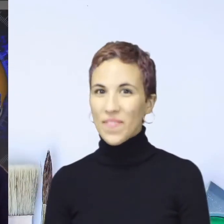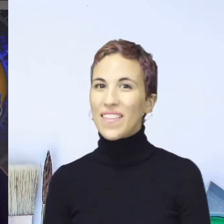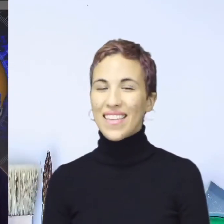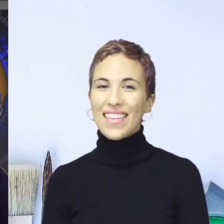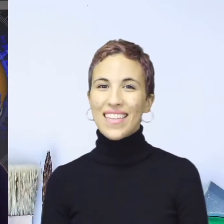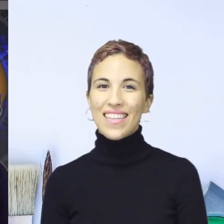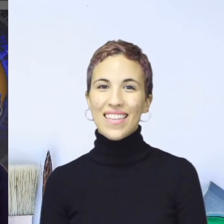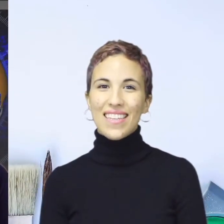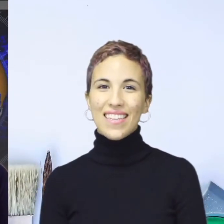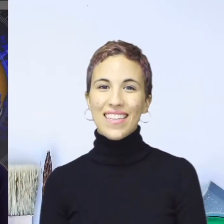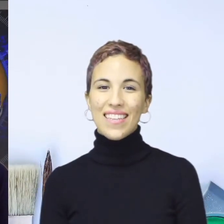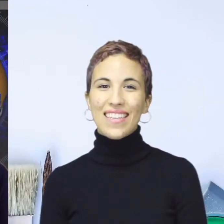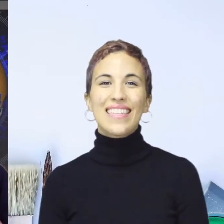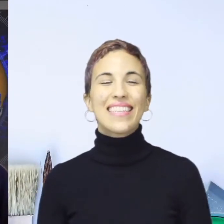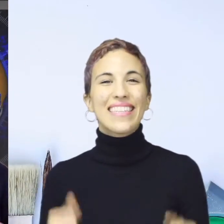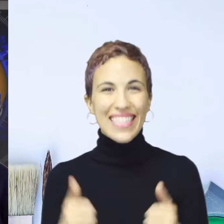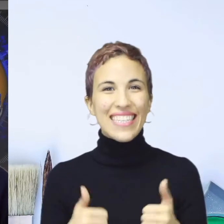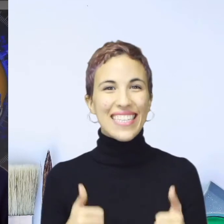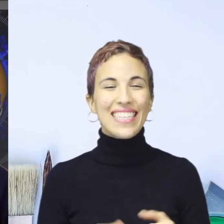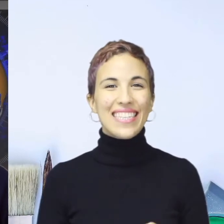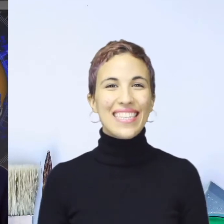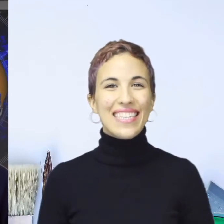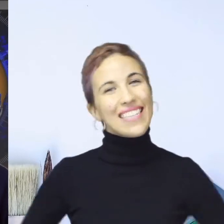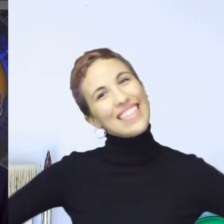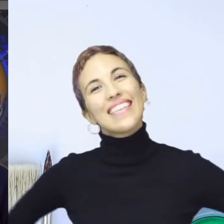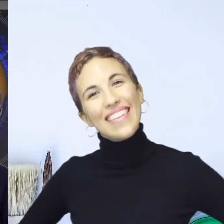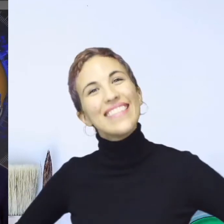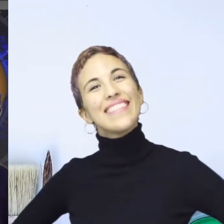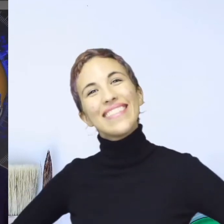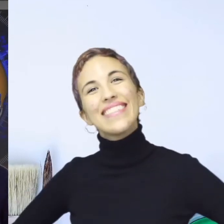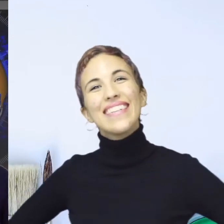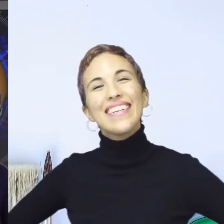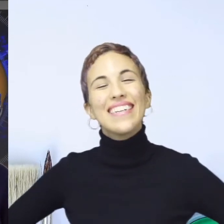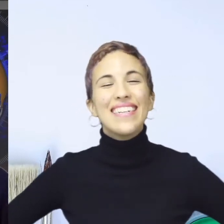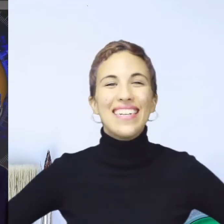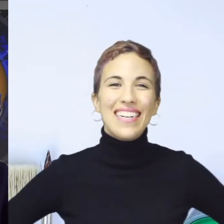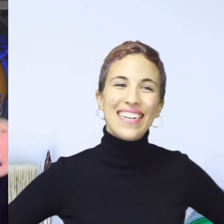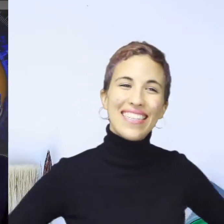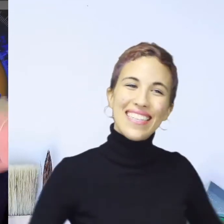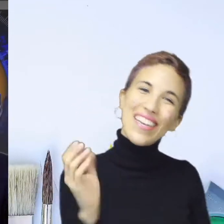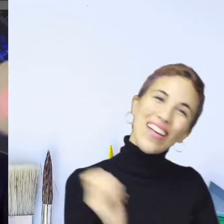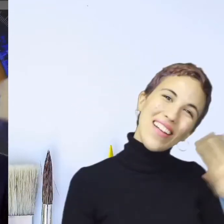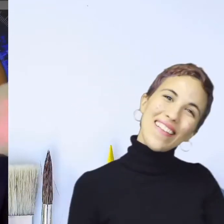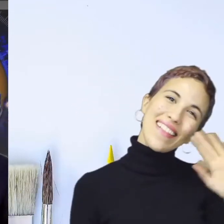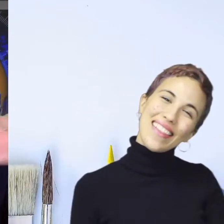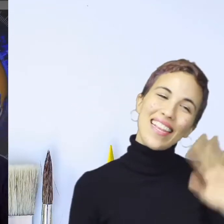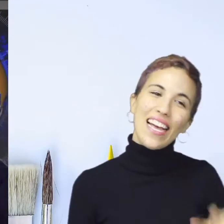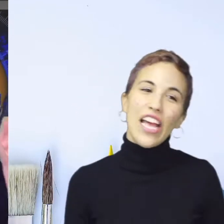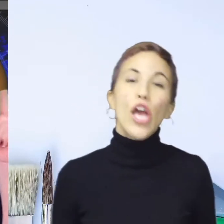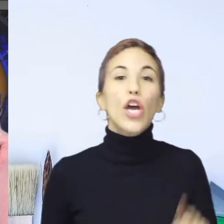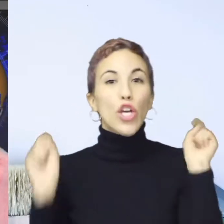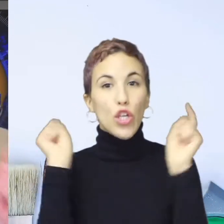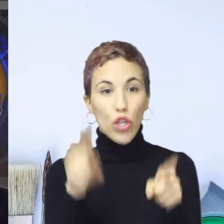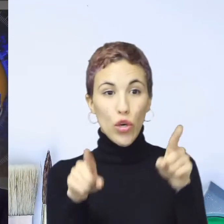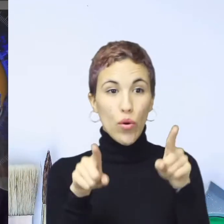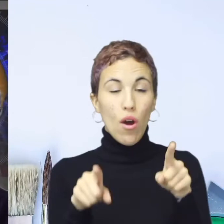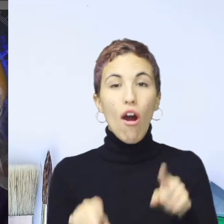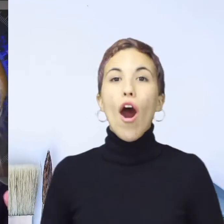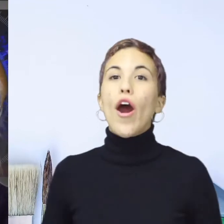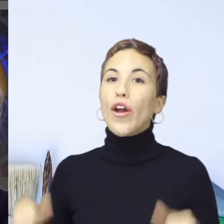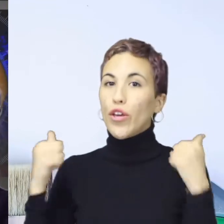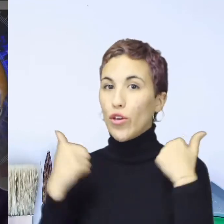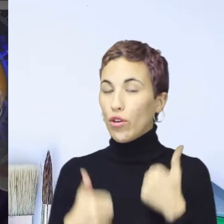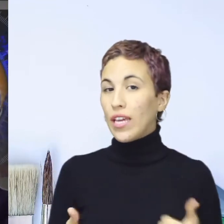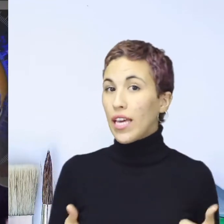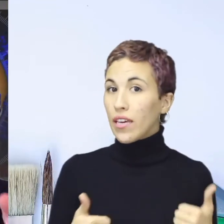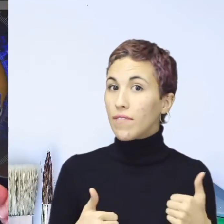to help grow a healthy brain. And it helps you feel better, too. Alright, let's get going. Remember this. You